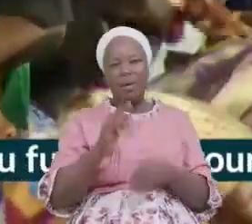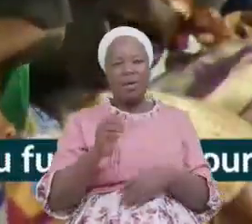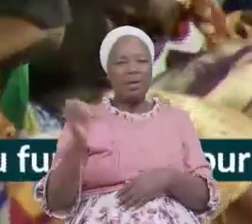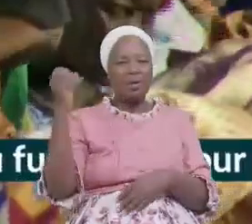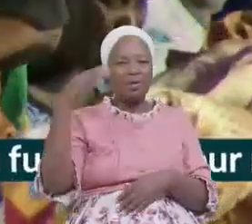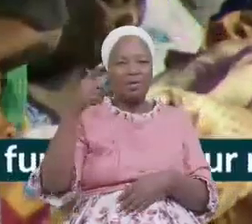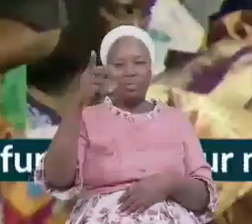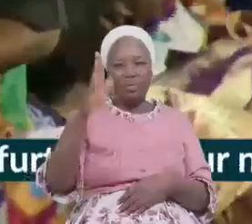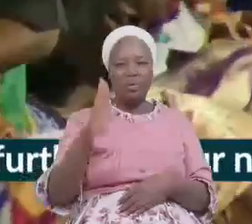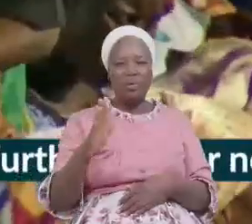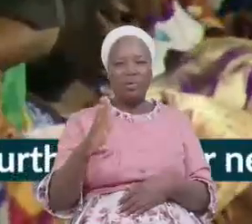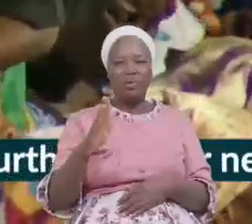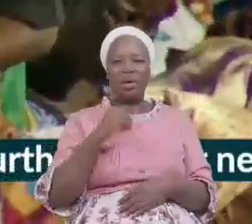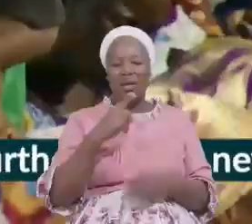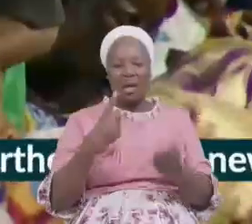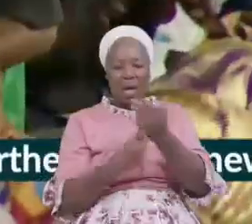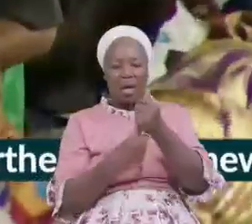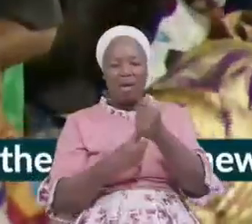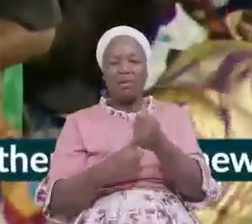in a better place.